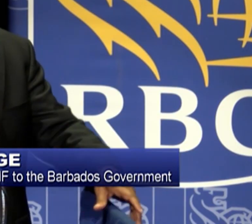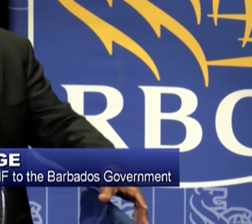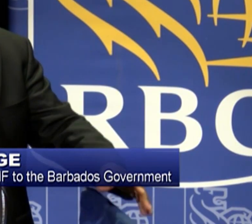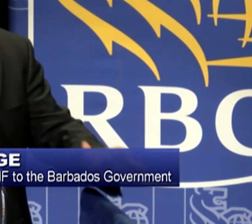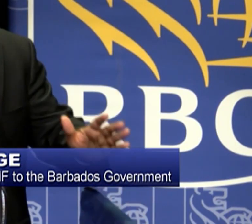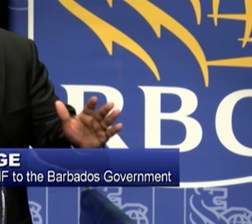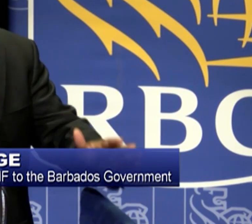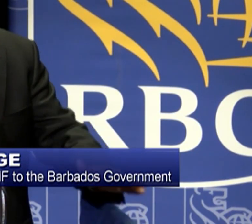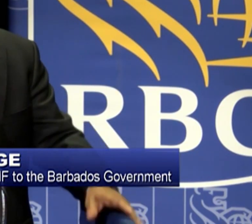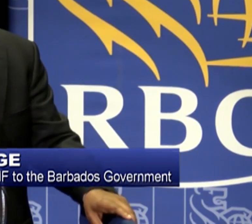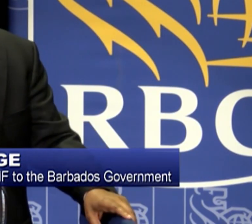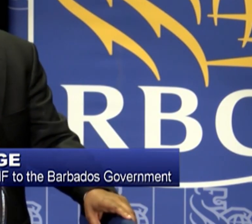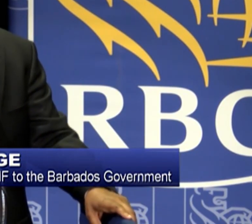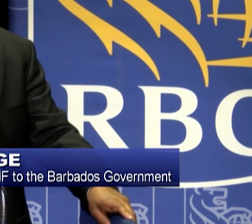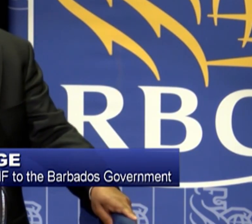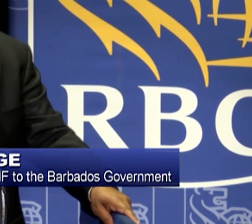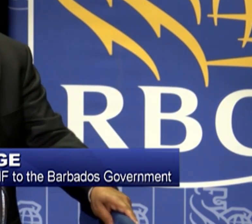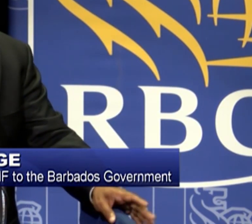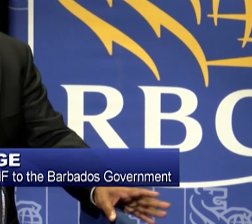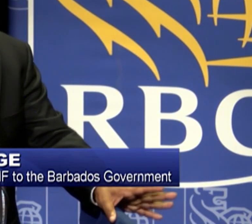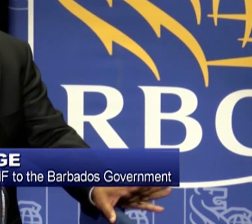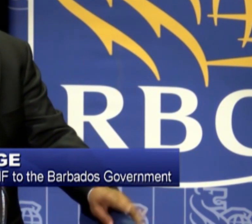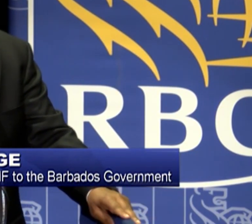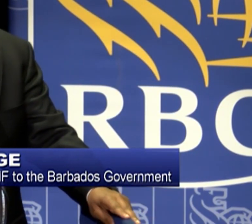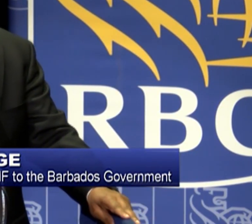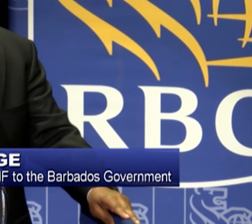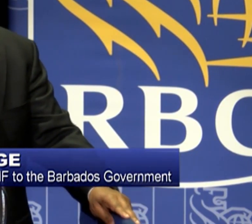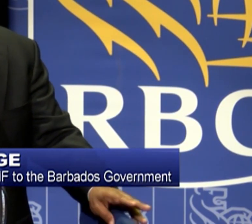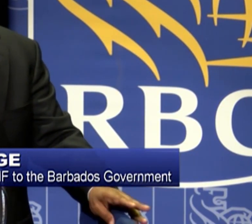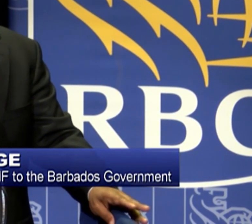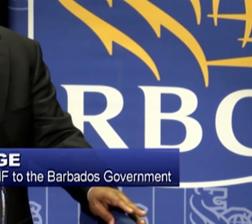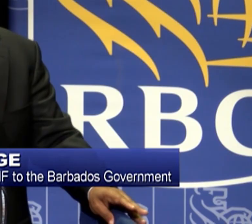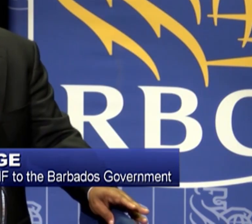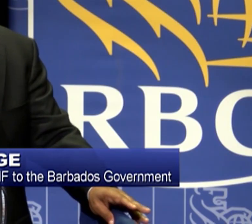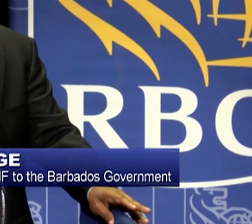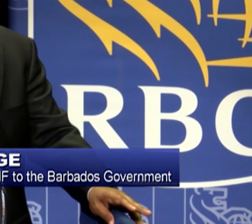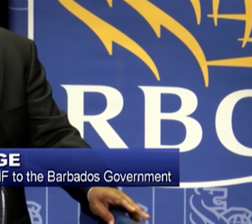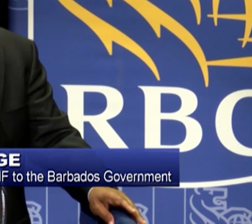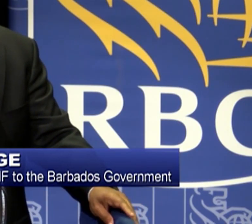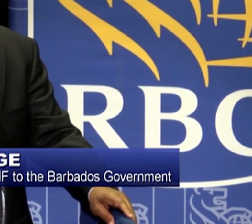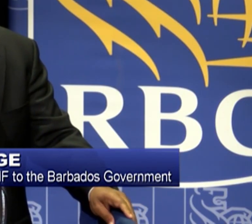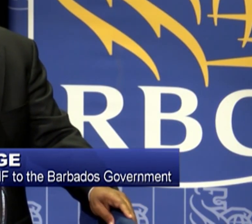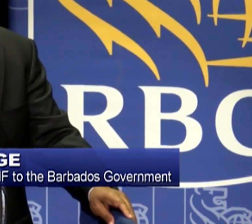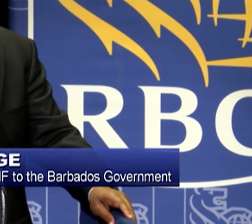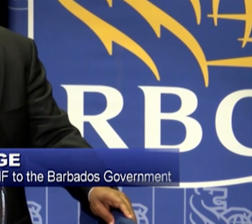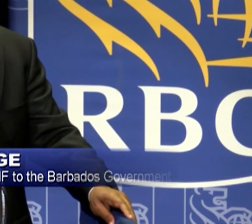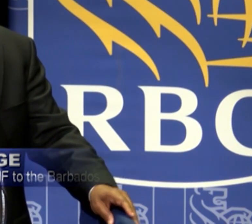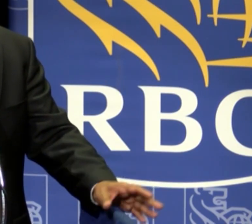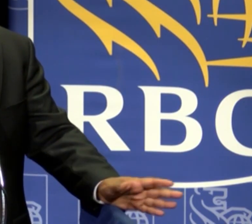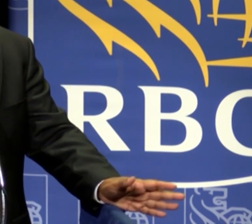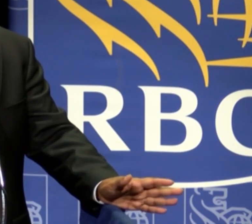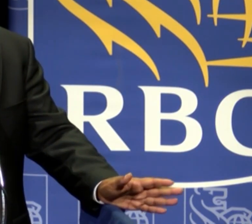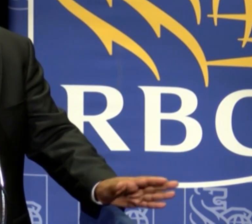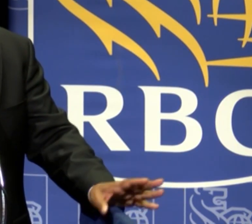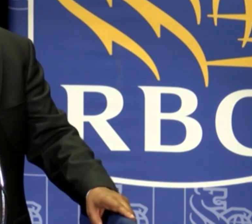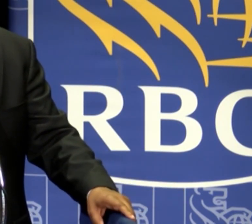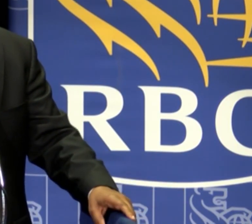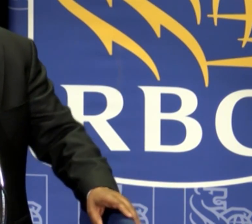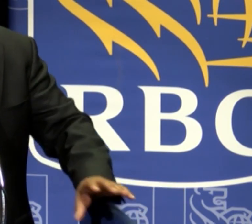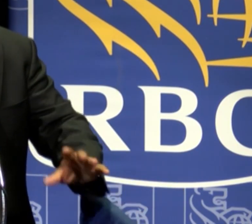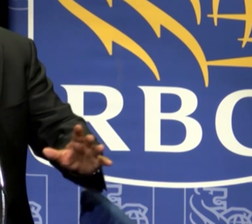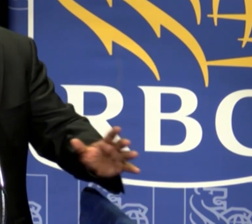months, which is very critical in terms of any program. We expect to improve revenues by 1.3% of GDP, but we are going